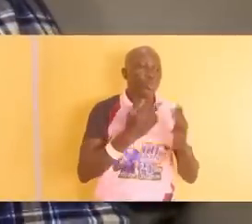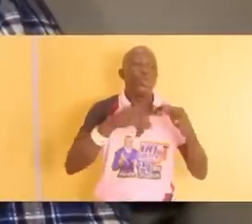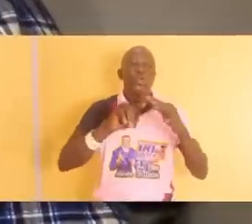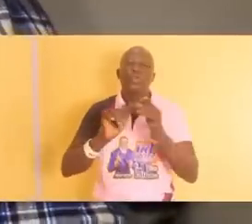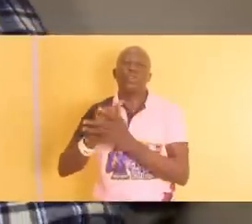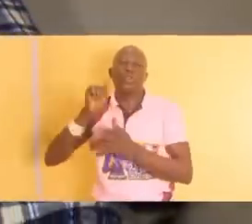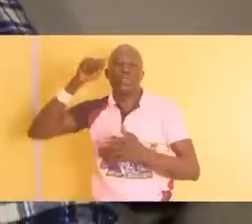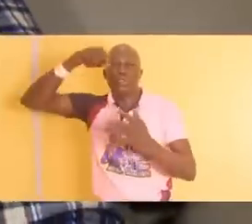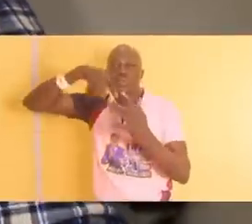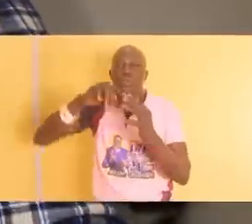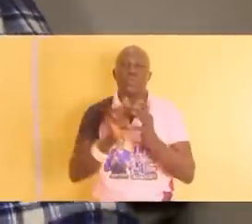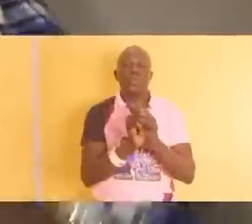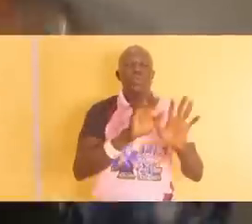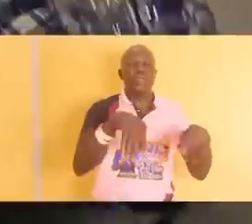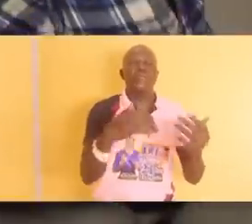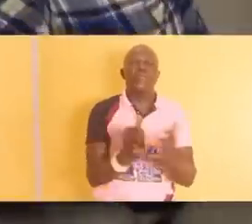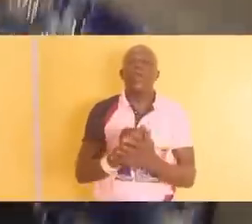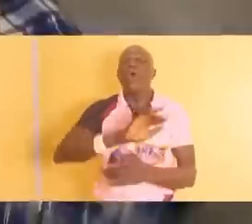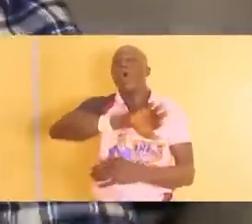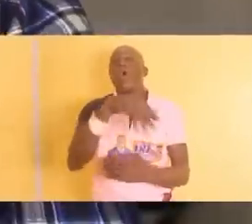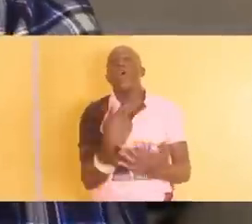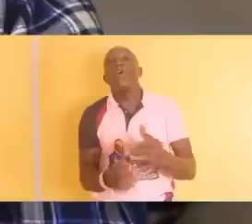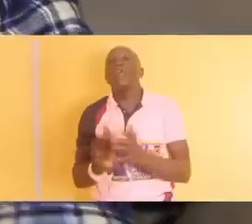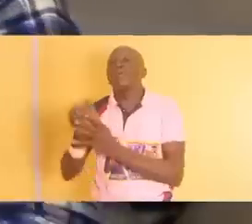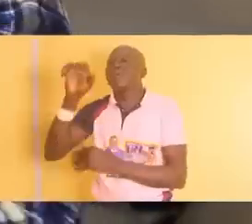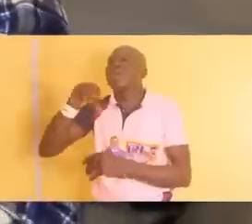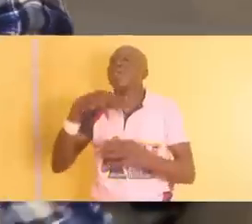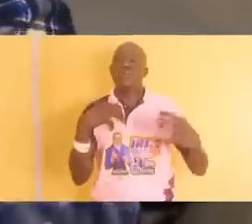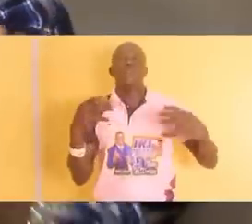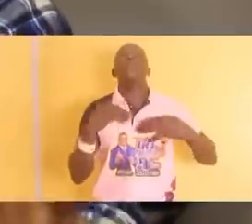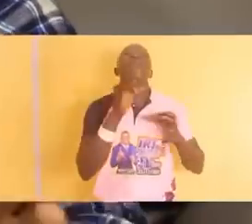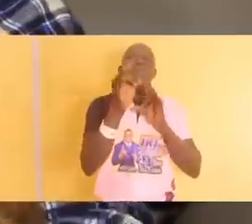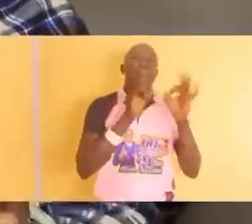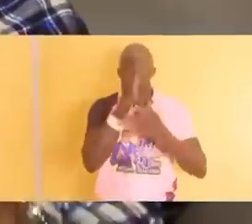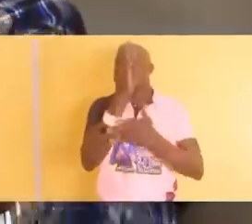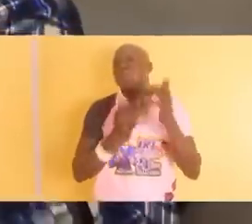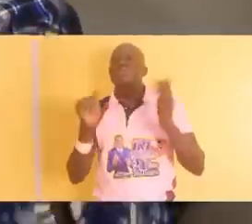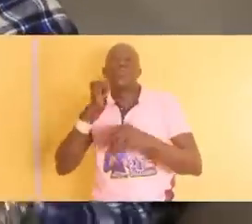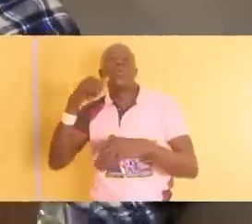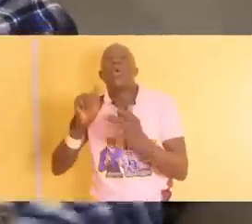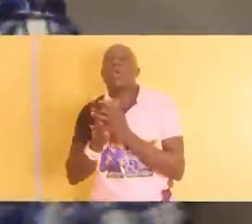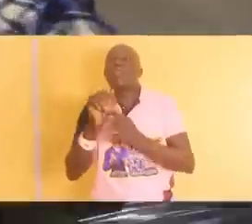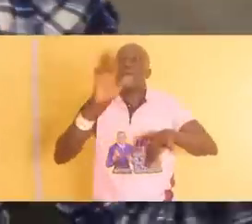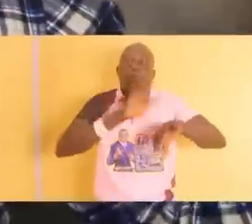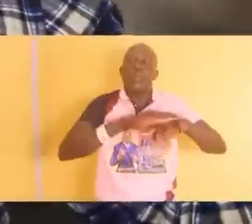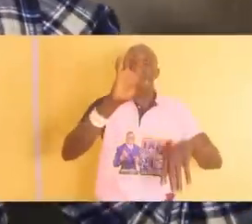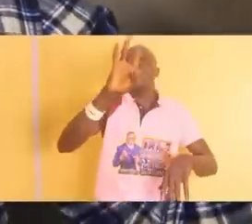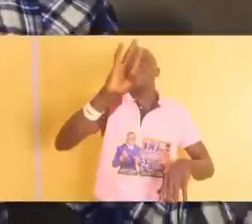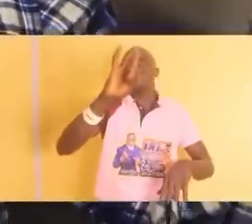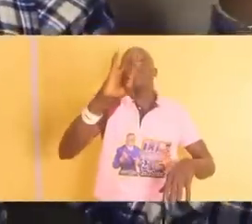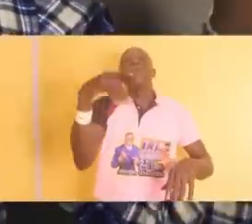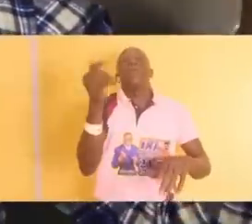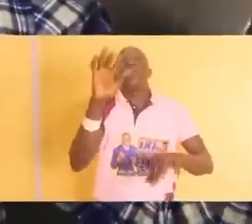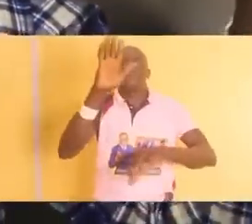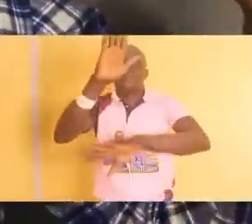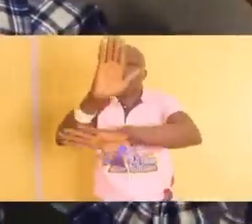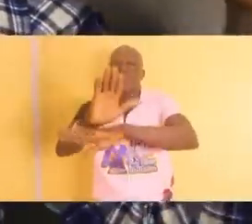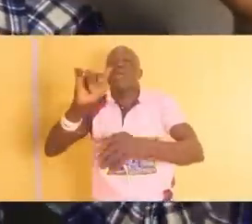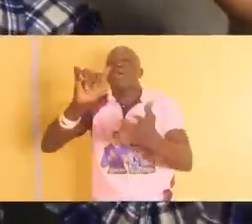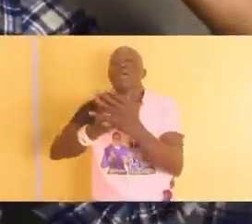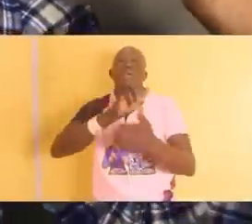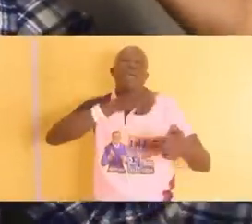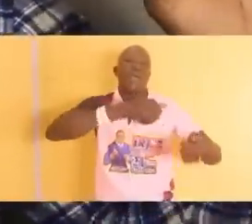See, tomorrow, because I promise that I'll mention everything tomorrow where we meet. By HBA, by